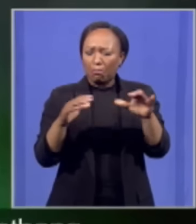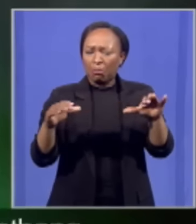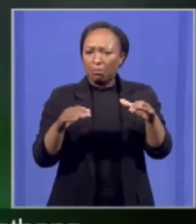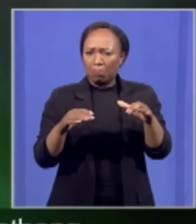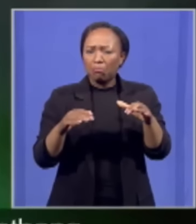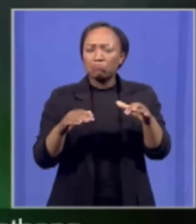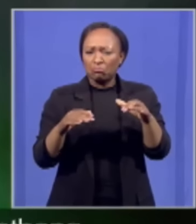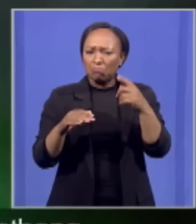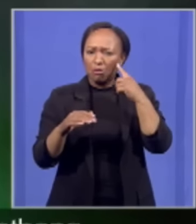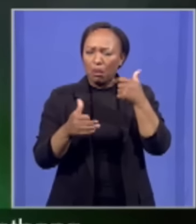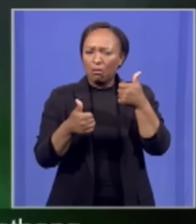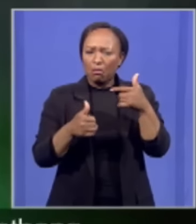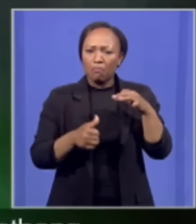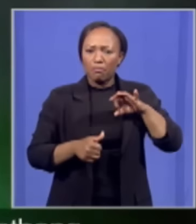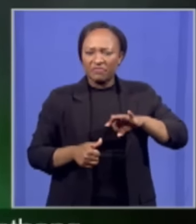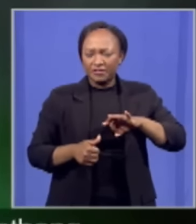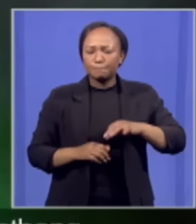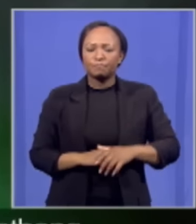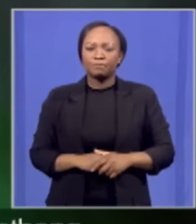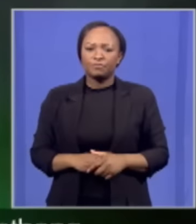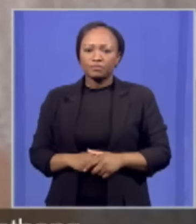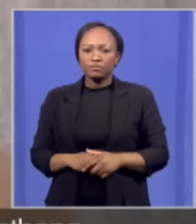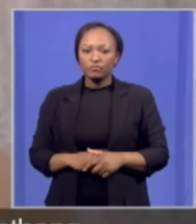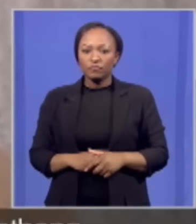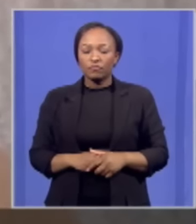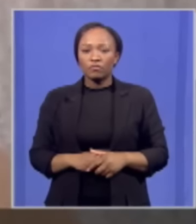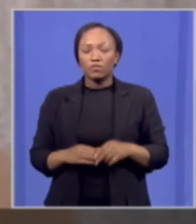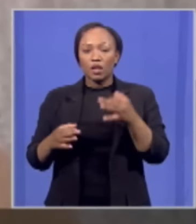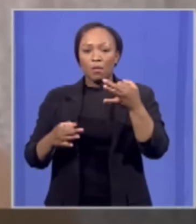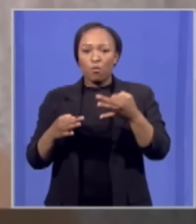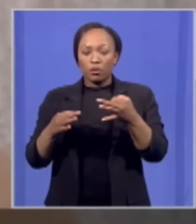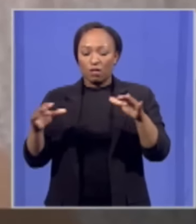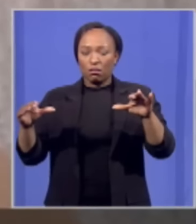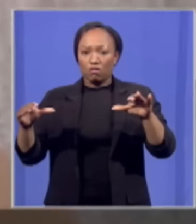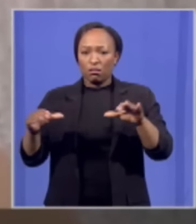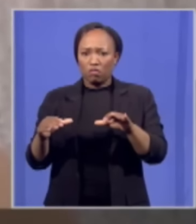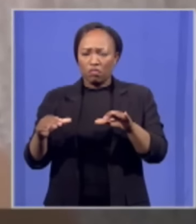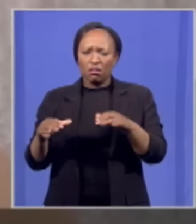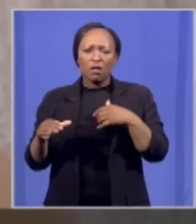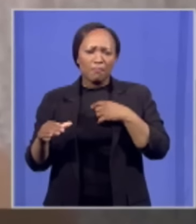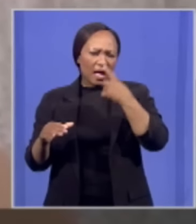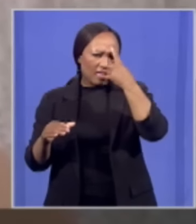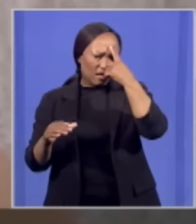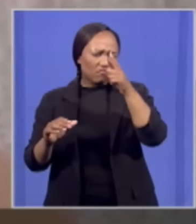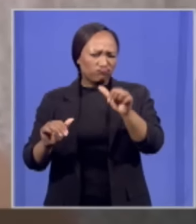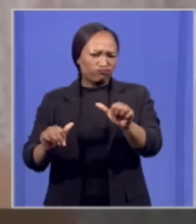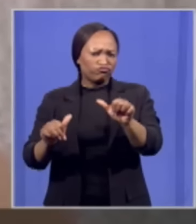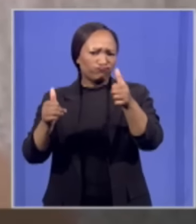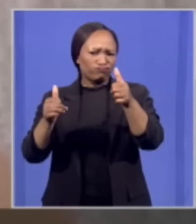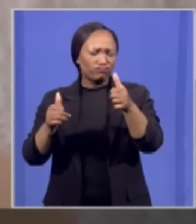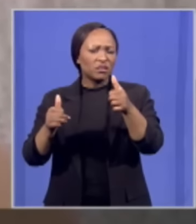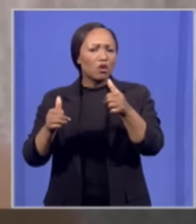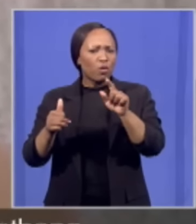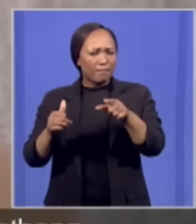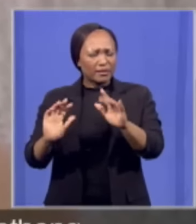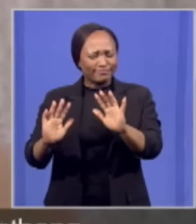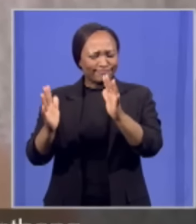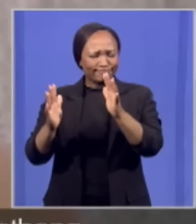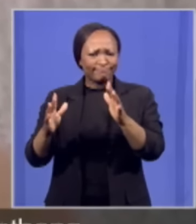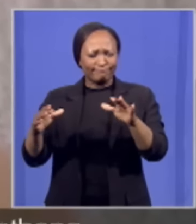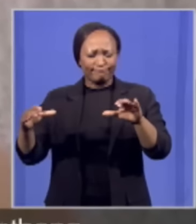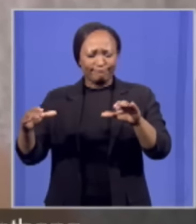good political development. I think we must applaud maybe these political parties for a good job well done. I'll tell you why, because when